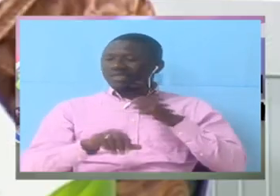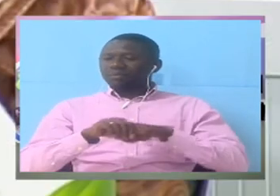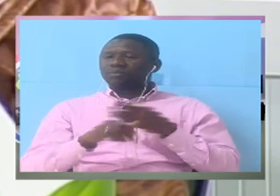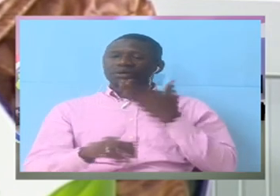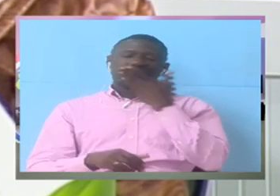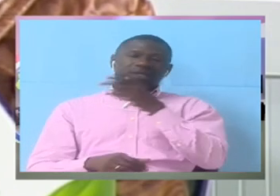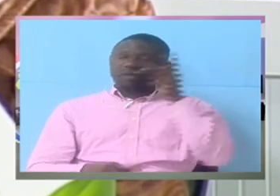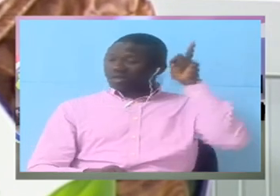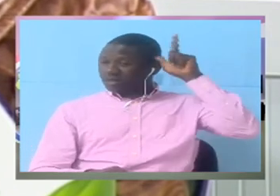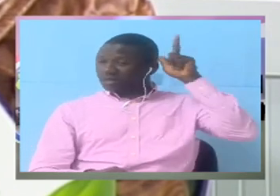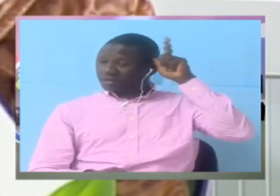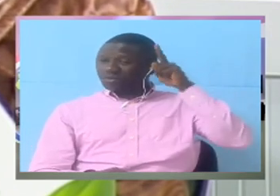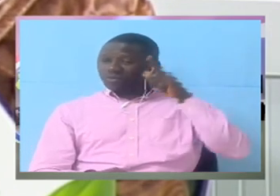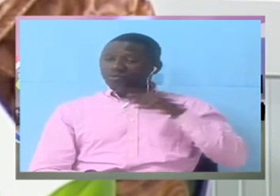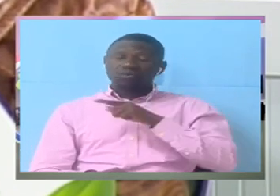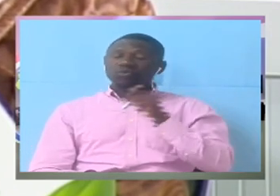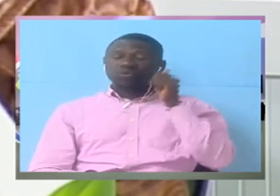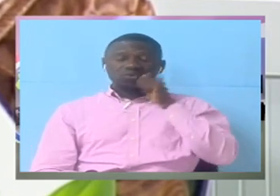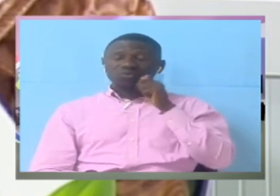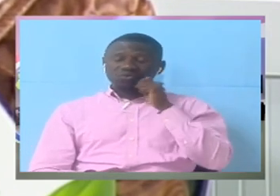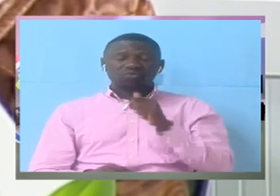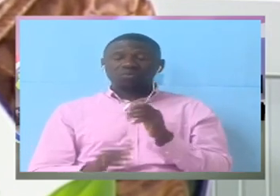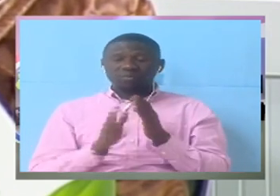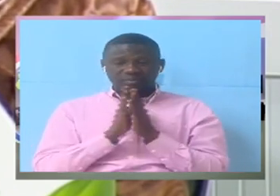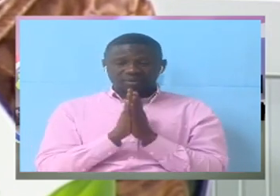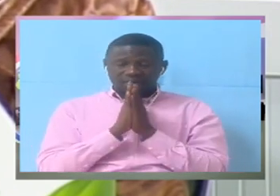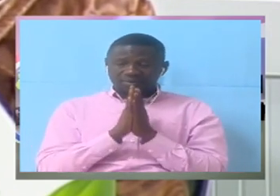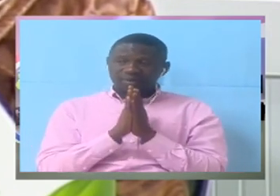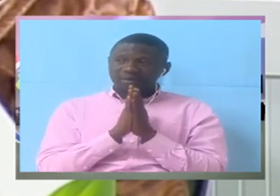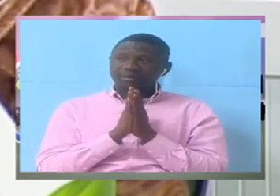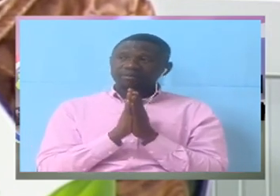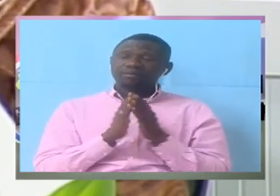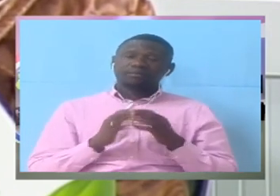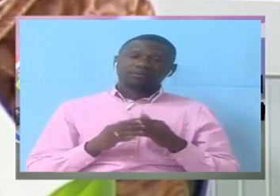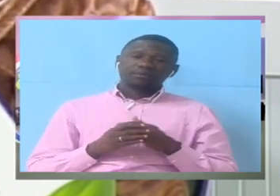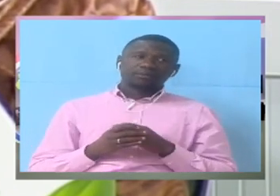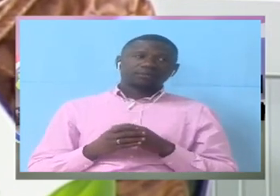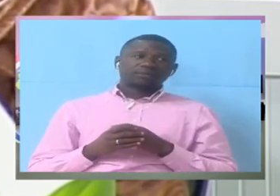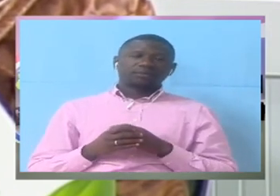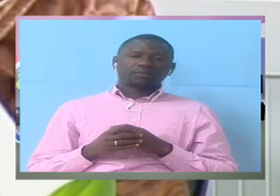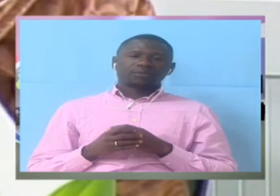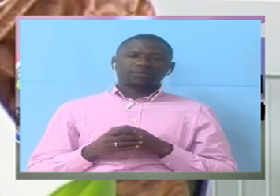I was in Liberia, in Kamulola Alain, we used to. And